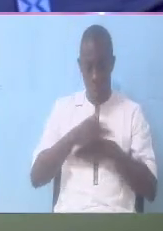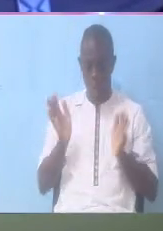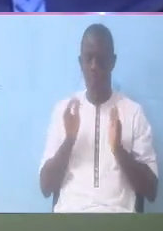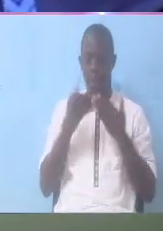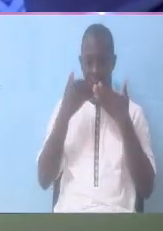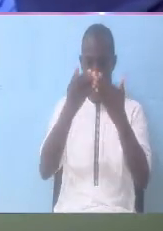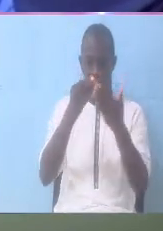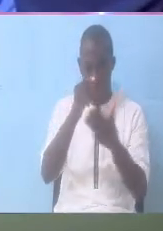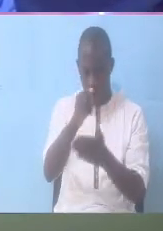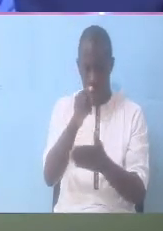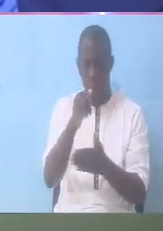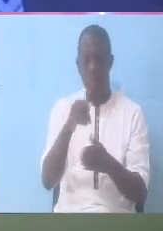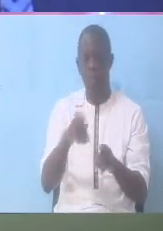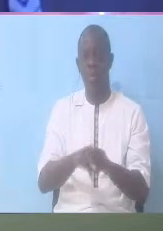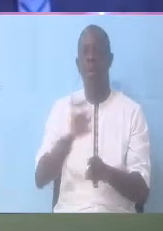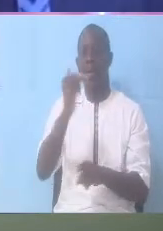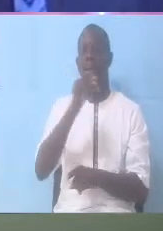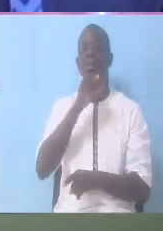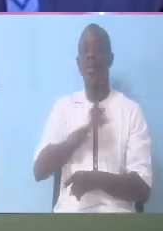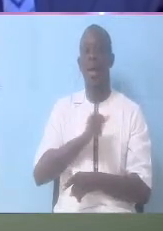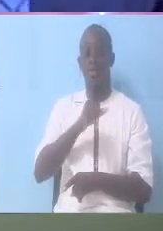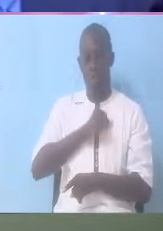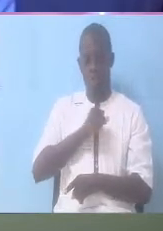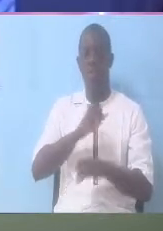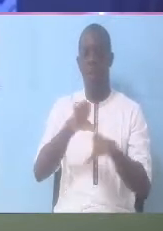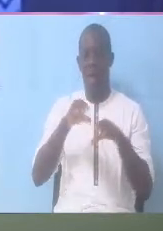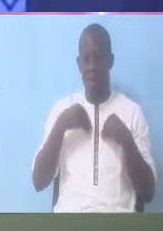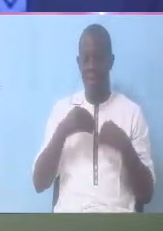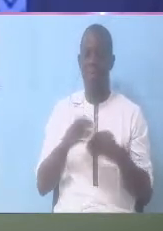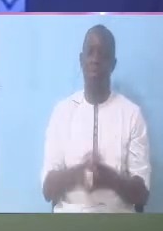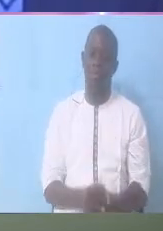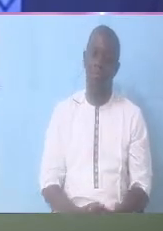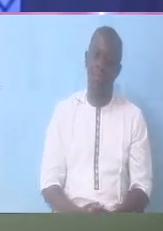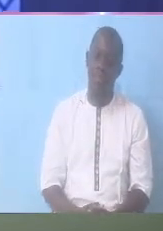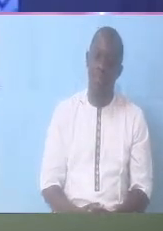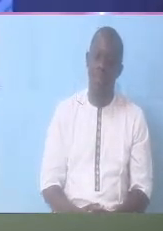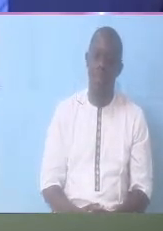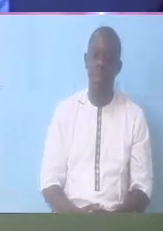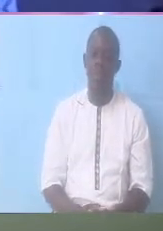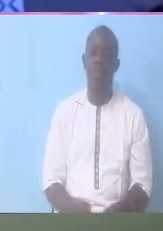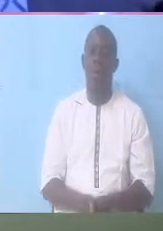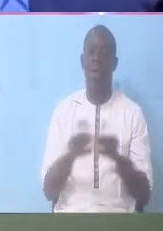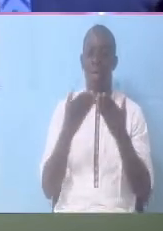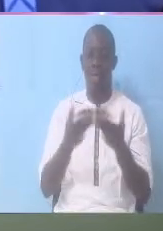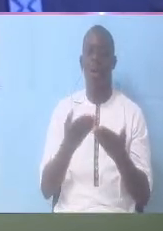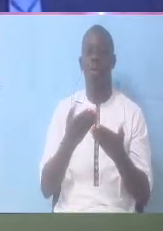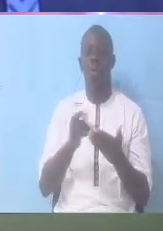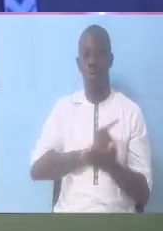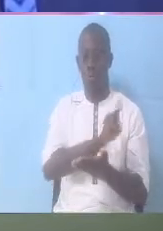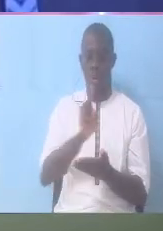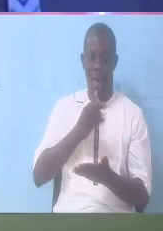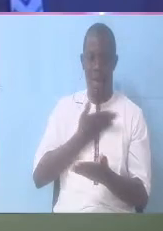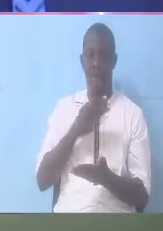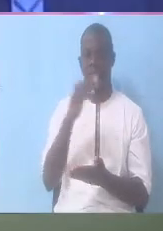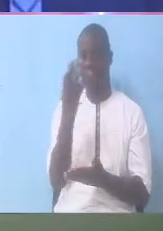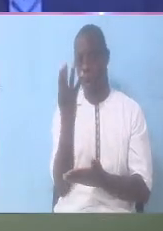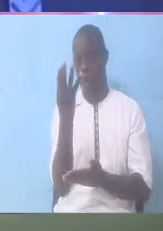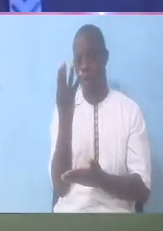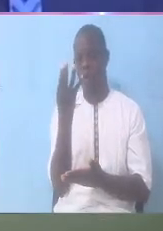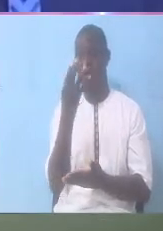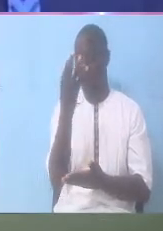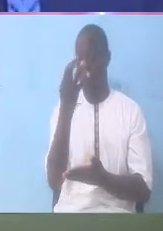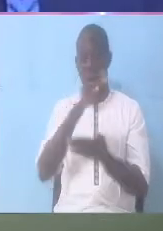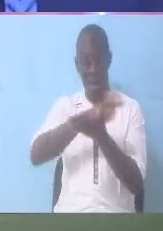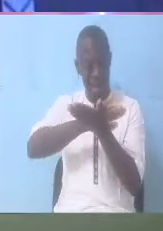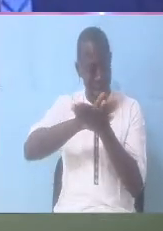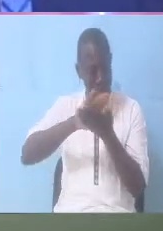Well, it's during discussions, yes, sir. Okay. So for now, we have 4 clear ones, 4 clear